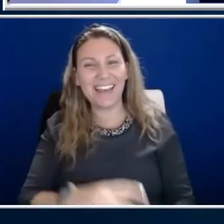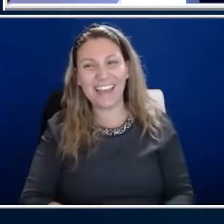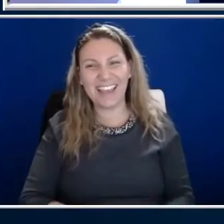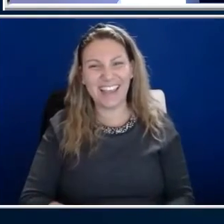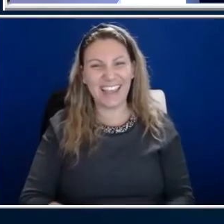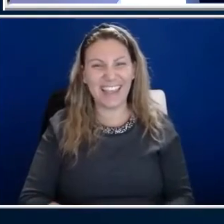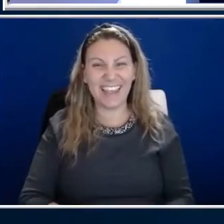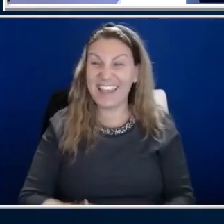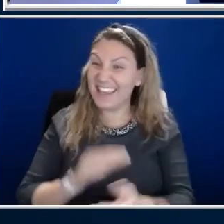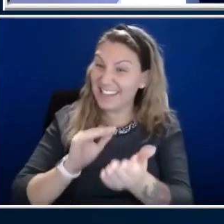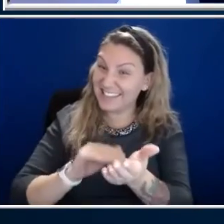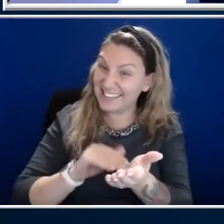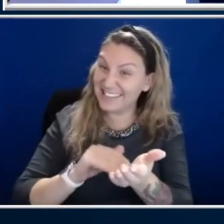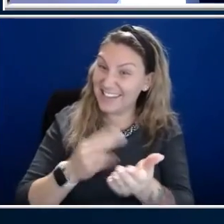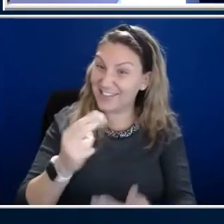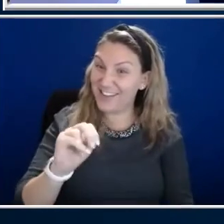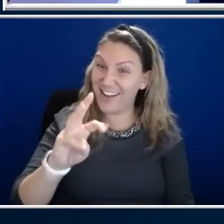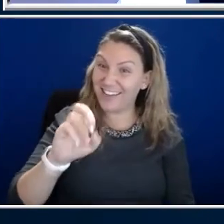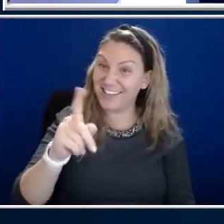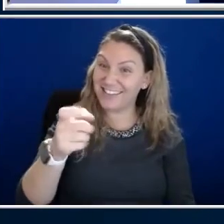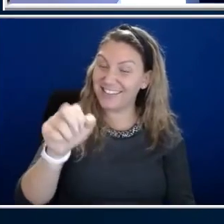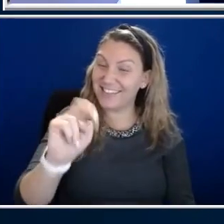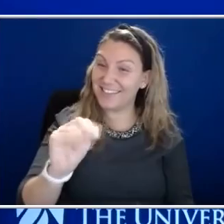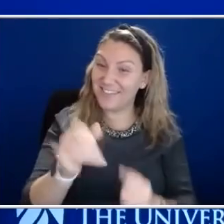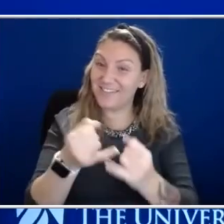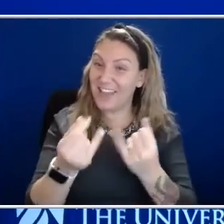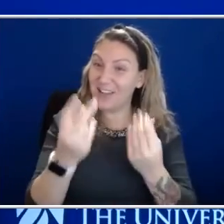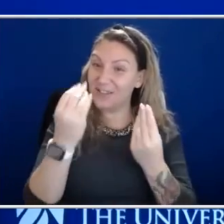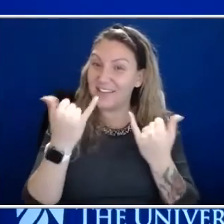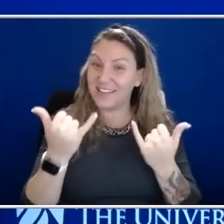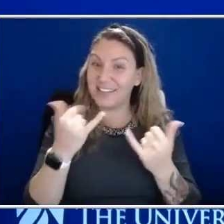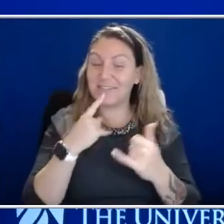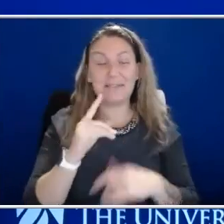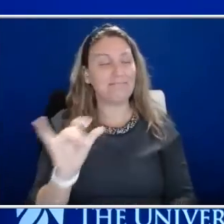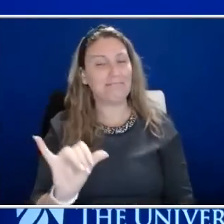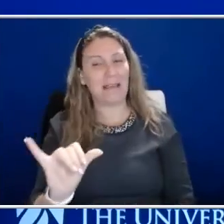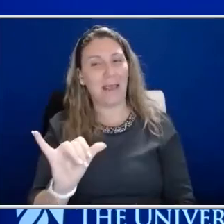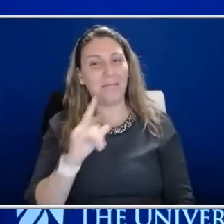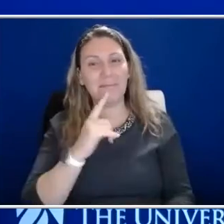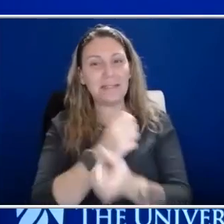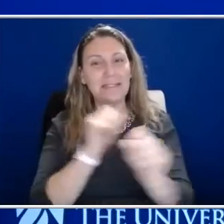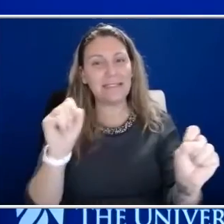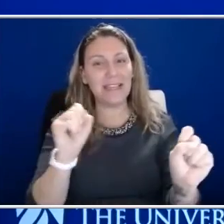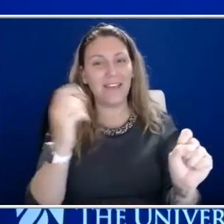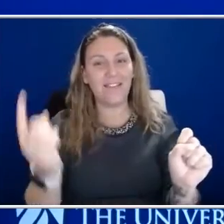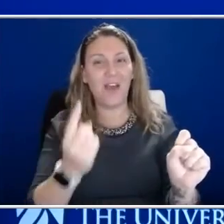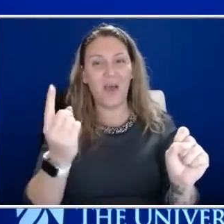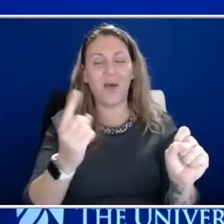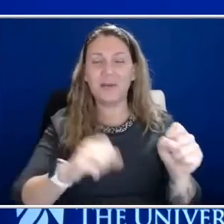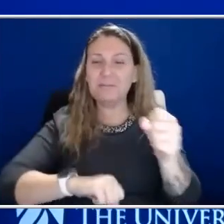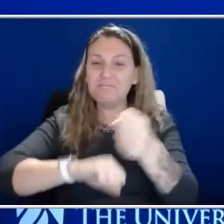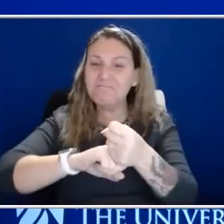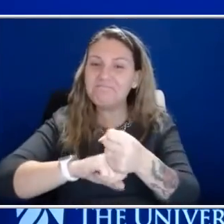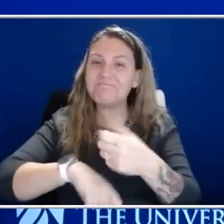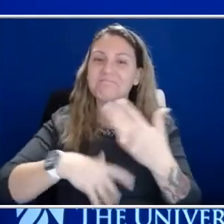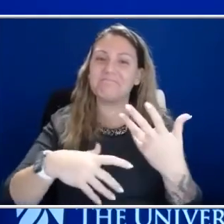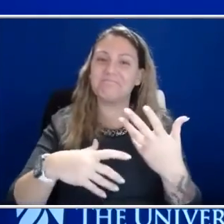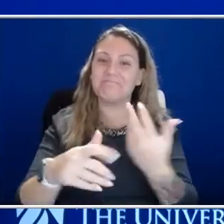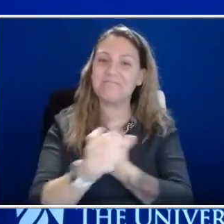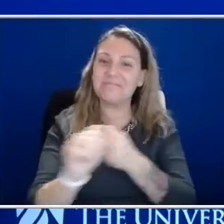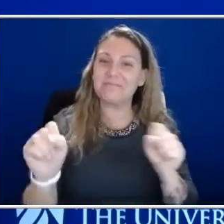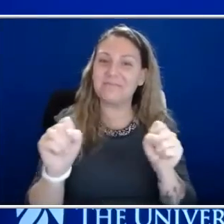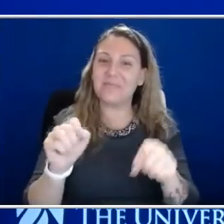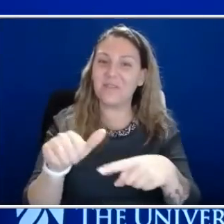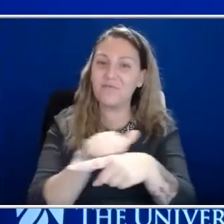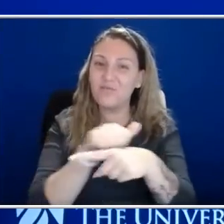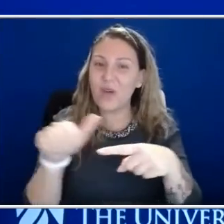Dr. Hopkinson, final thoughts from you today. Yeah, same thing. You know, be safe. We're always going to be promoting safe practices and